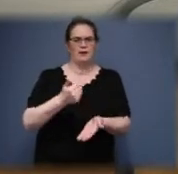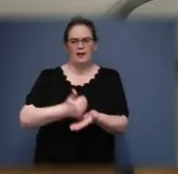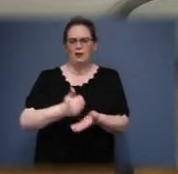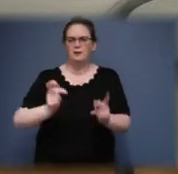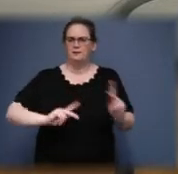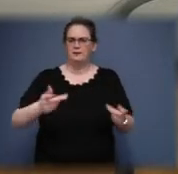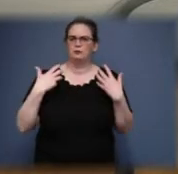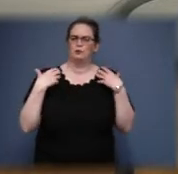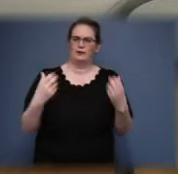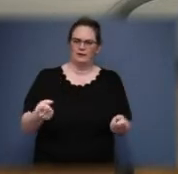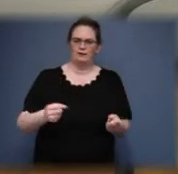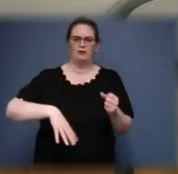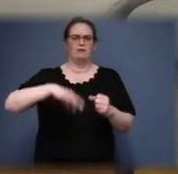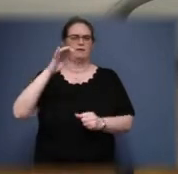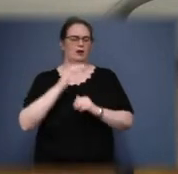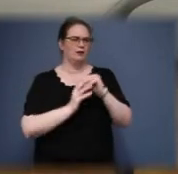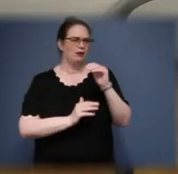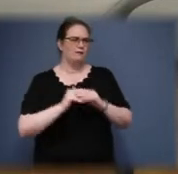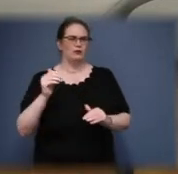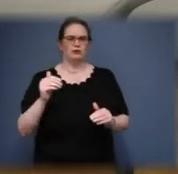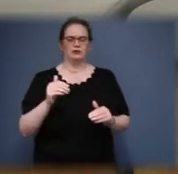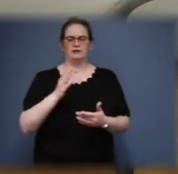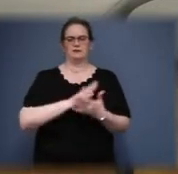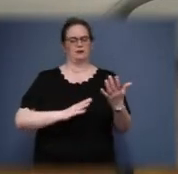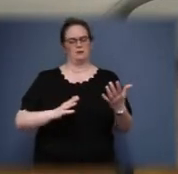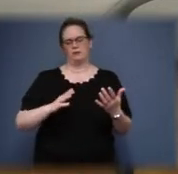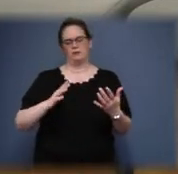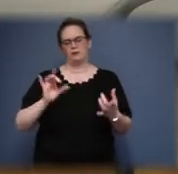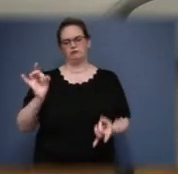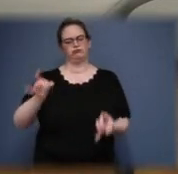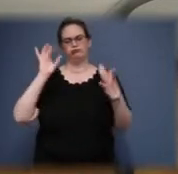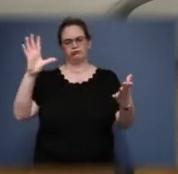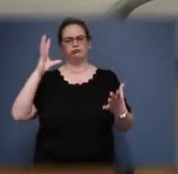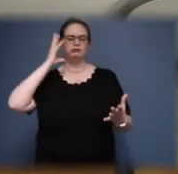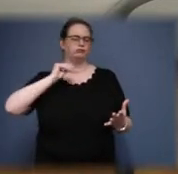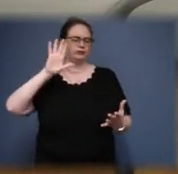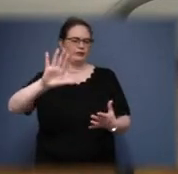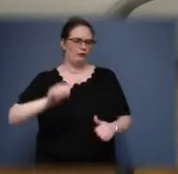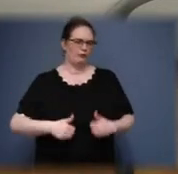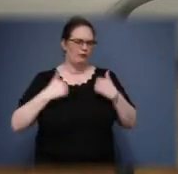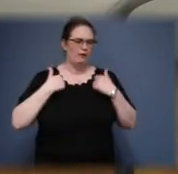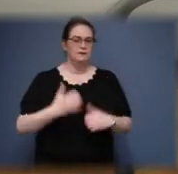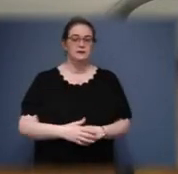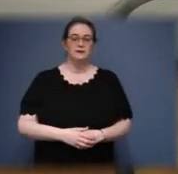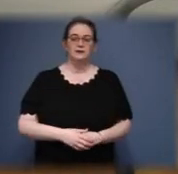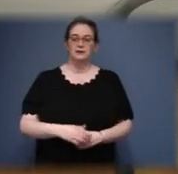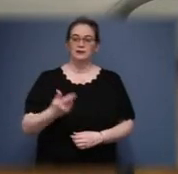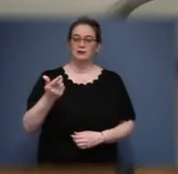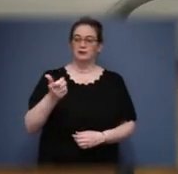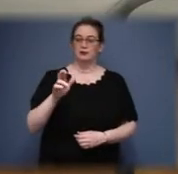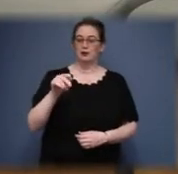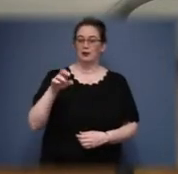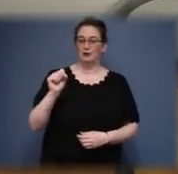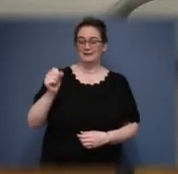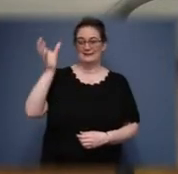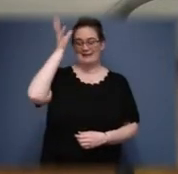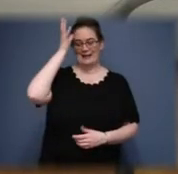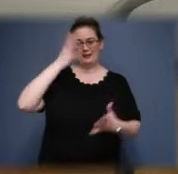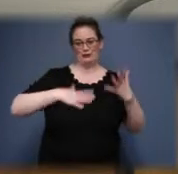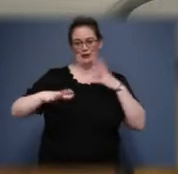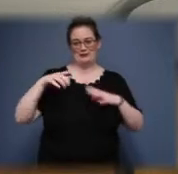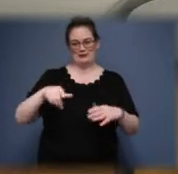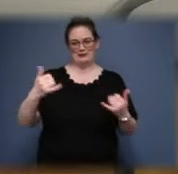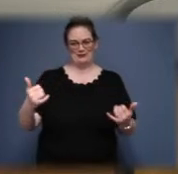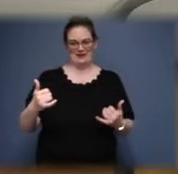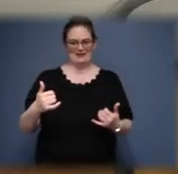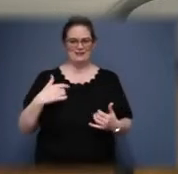people to heal and find comfort in some of the darkest parts of their life. So Gert's daddy dressed her today, so I'm pretty